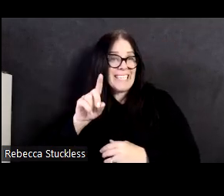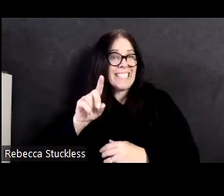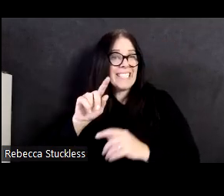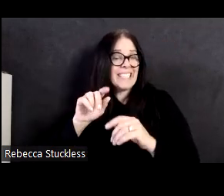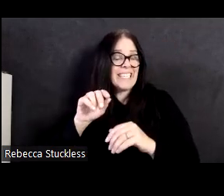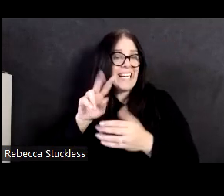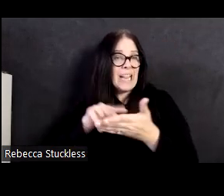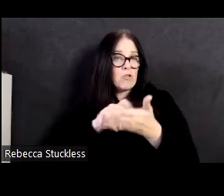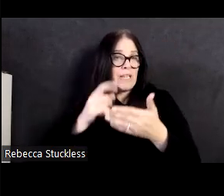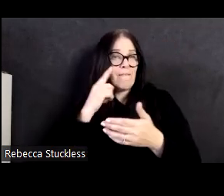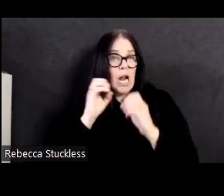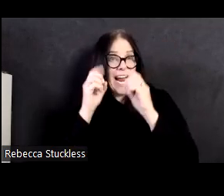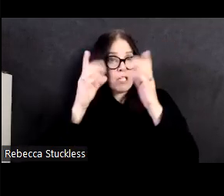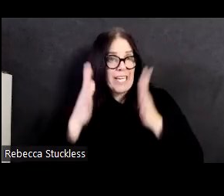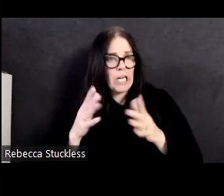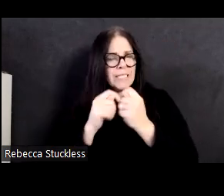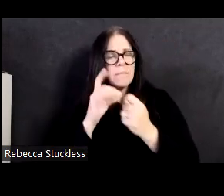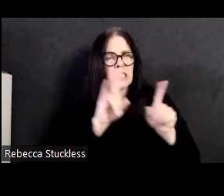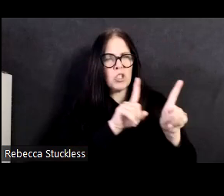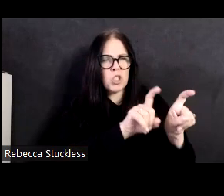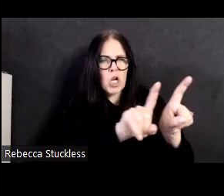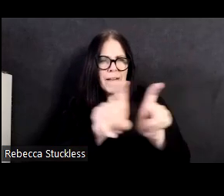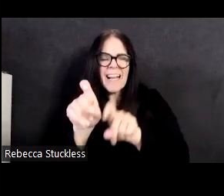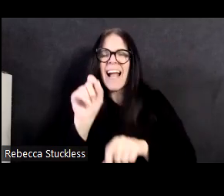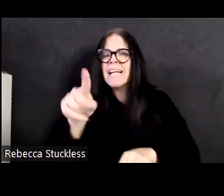surveyed the field, asking for feedback on topics for our